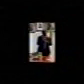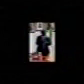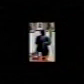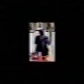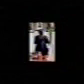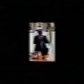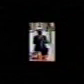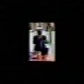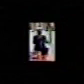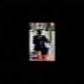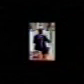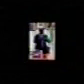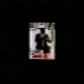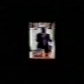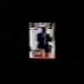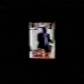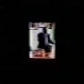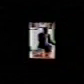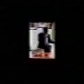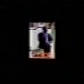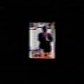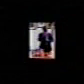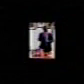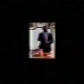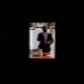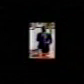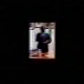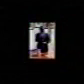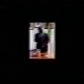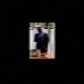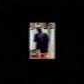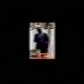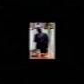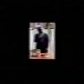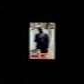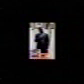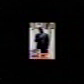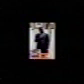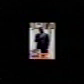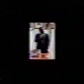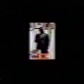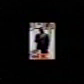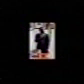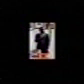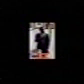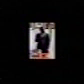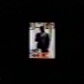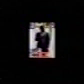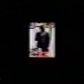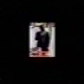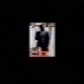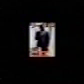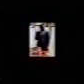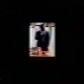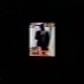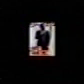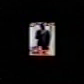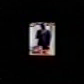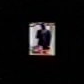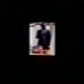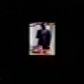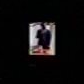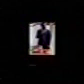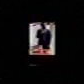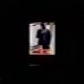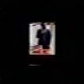Come out of that cage. Come out of that captivity. Come out of that infirmity. Come out of